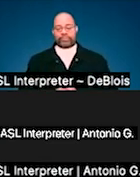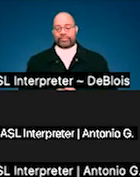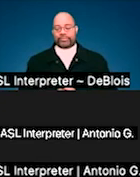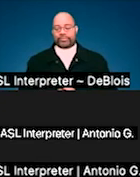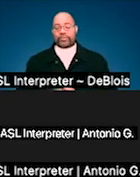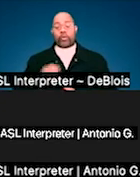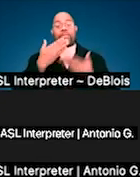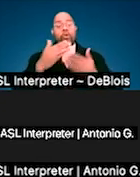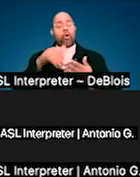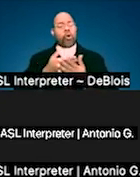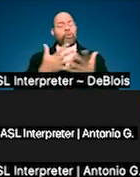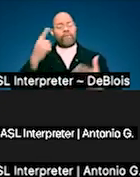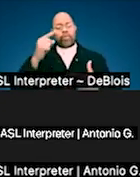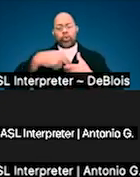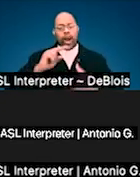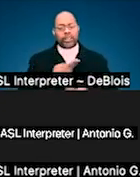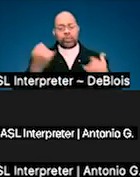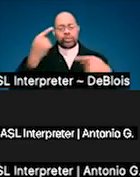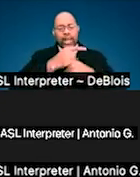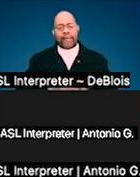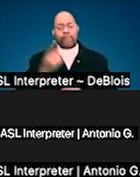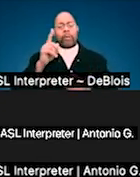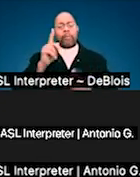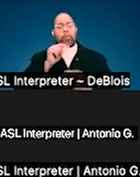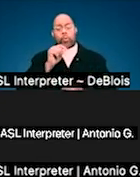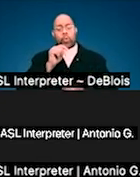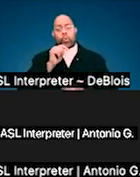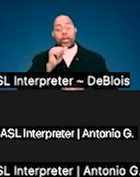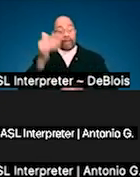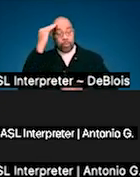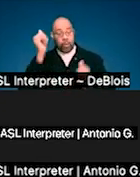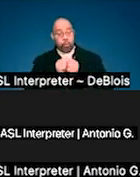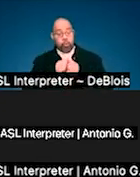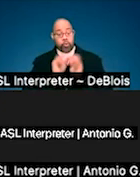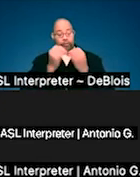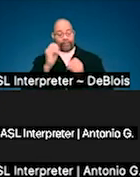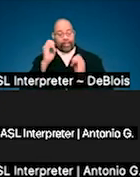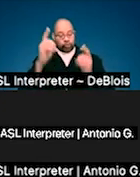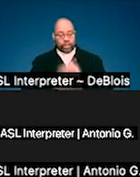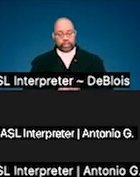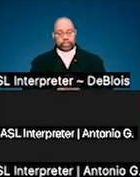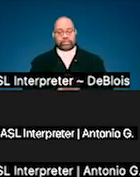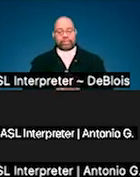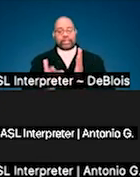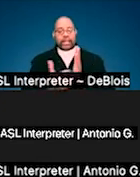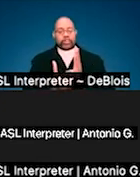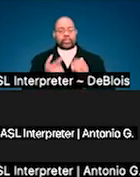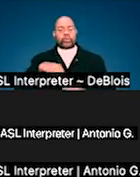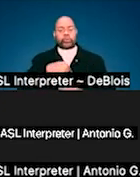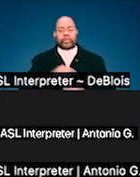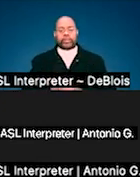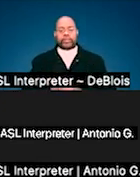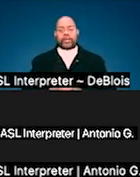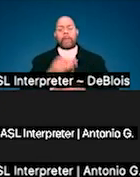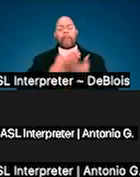So thank you all so much for joining us today. For those of you who aren't familiar with the Office of Educational Technology, we are